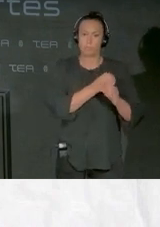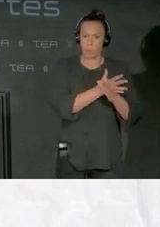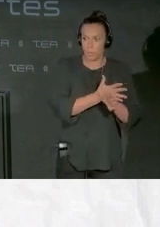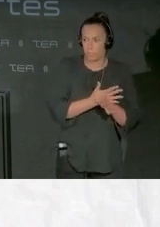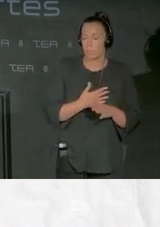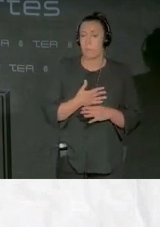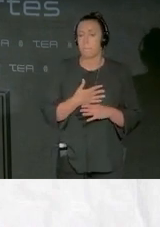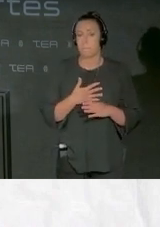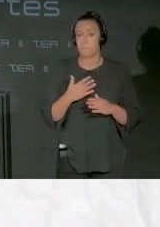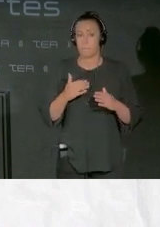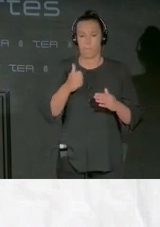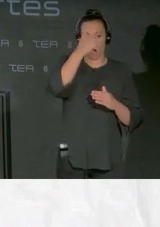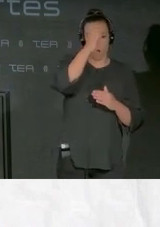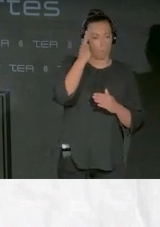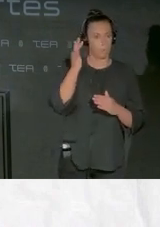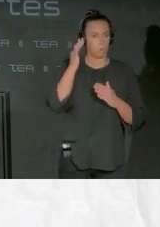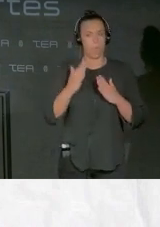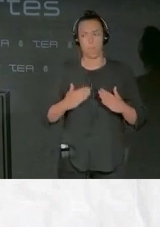demographic.